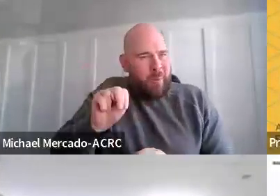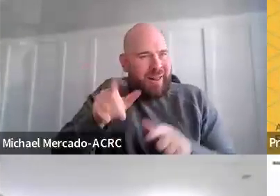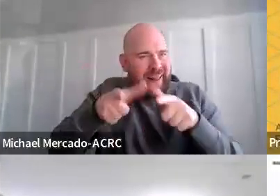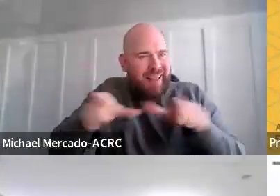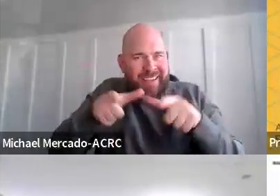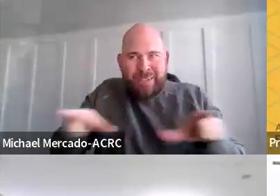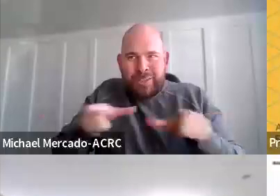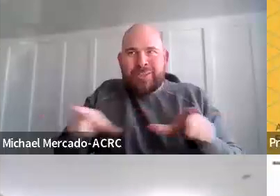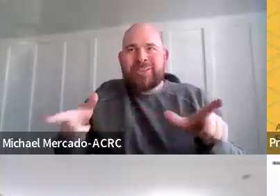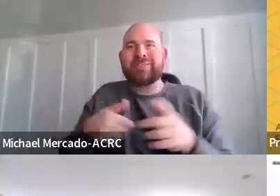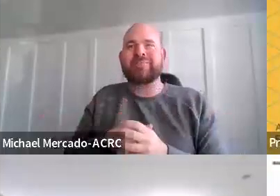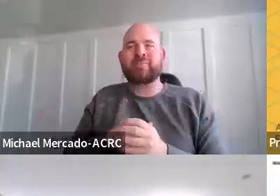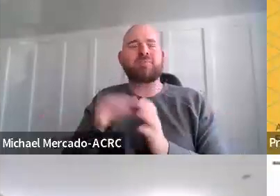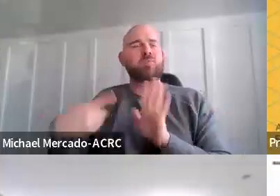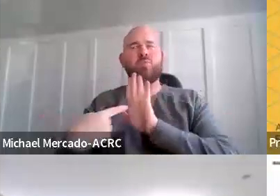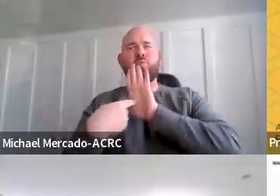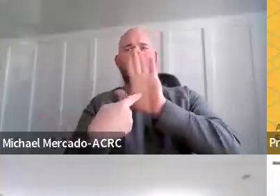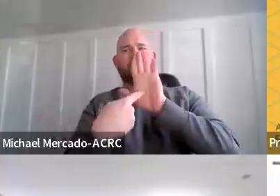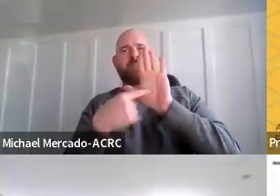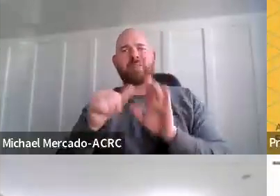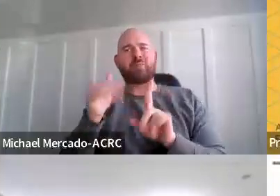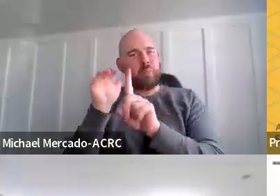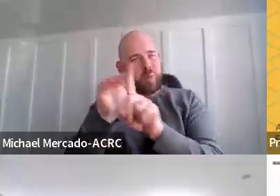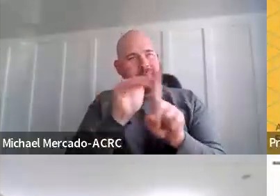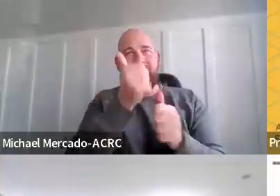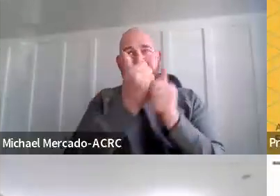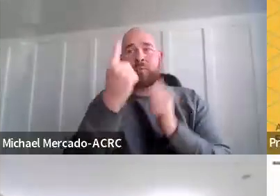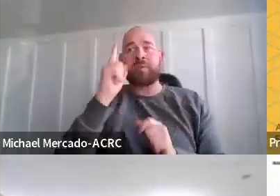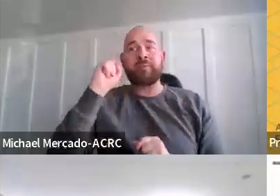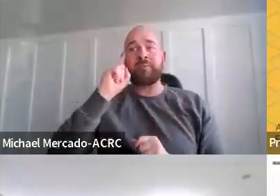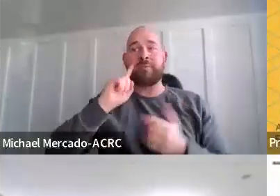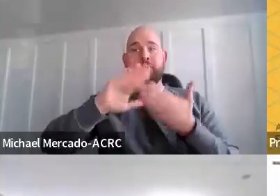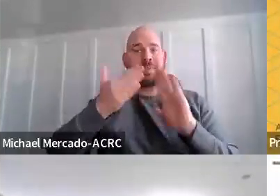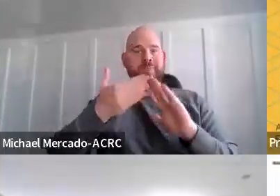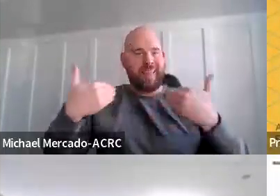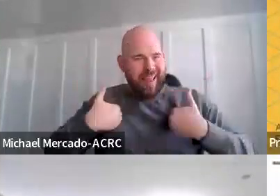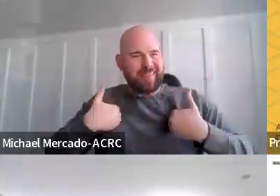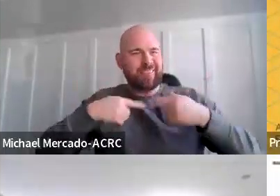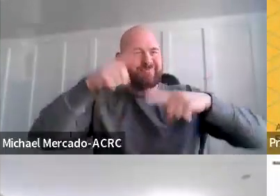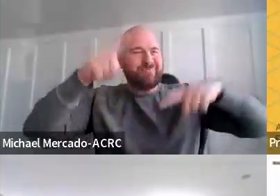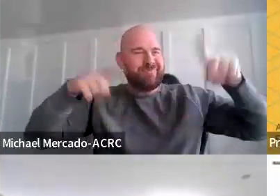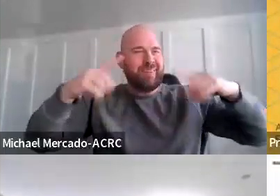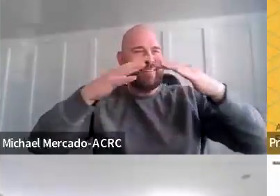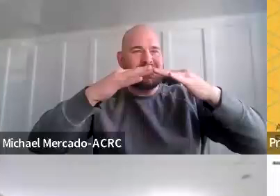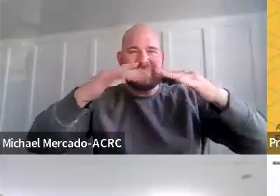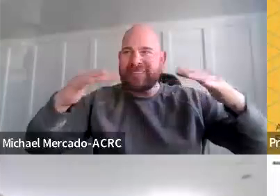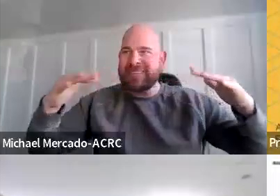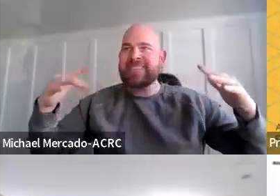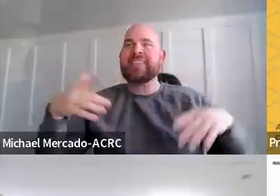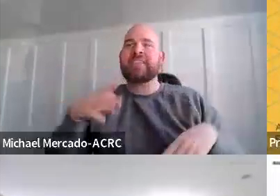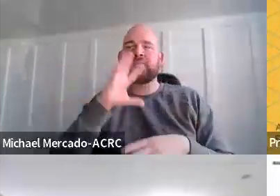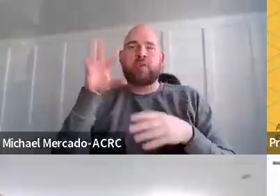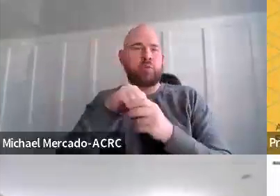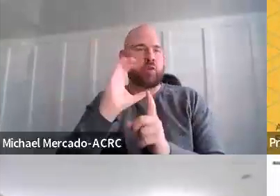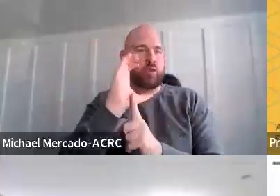history shows how they have adapted and created their own language. It's a reminder to everyone in the deaf